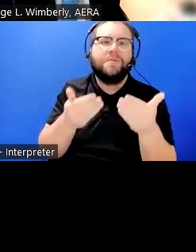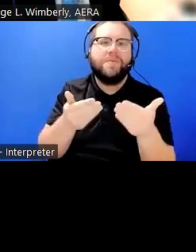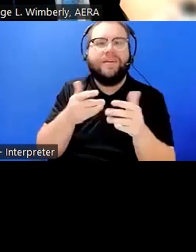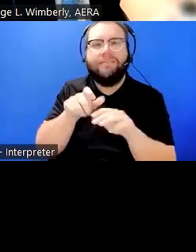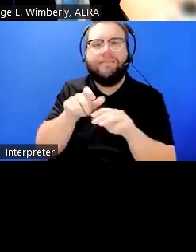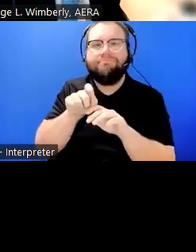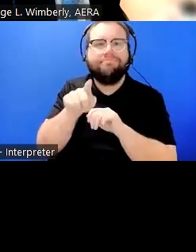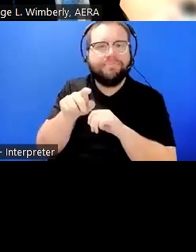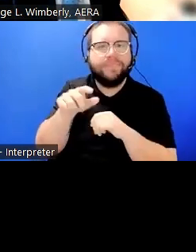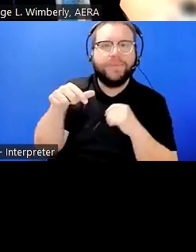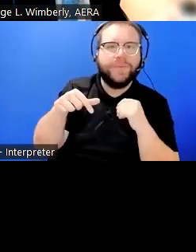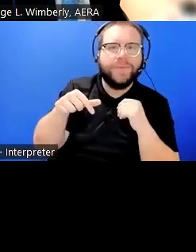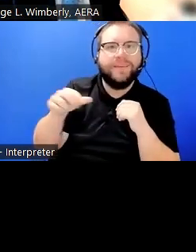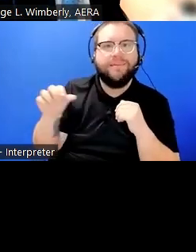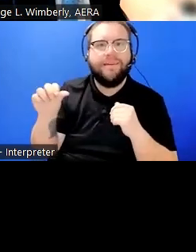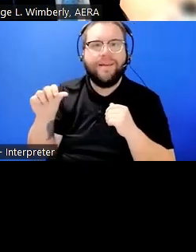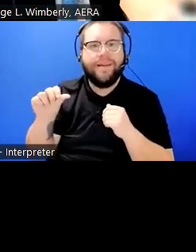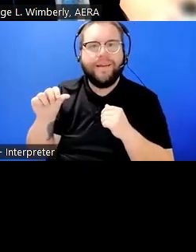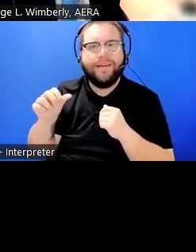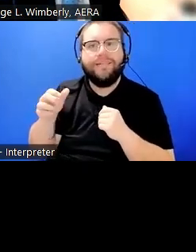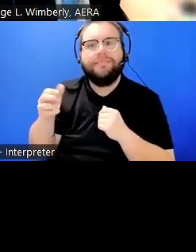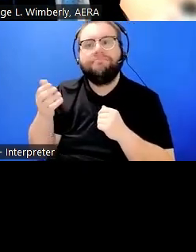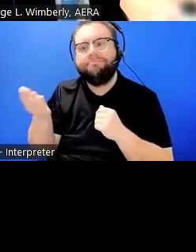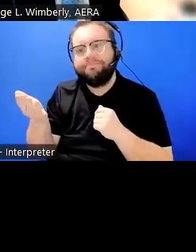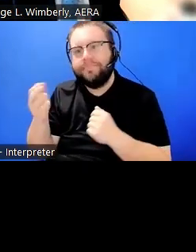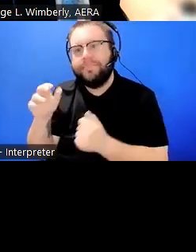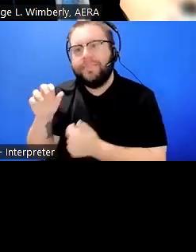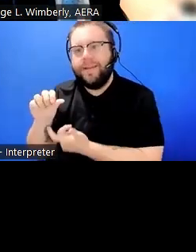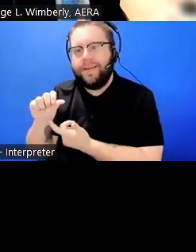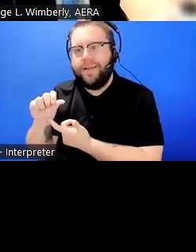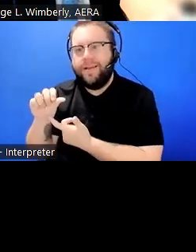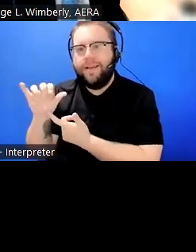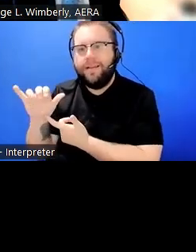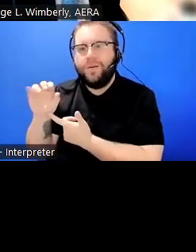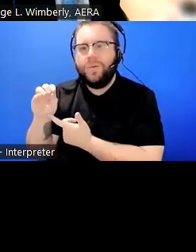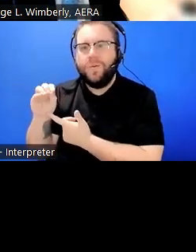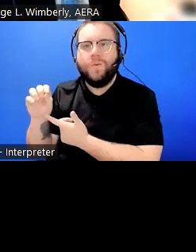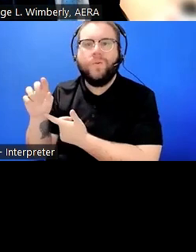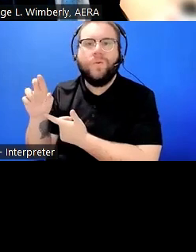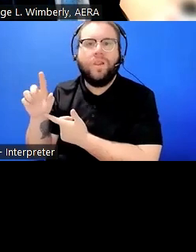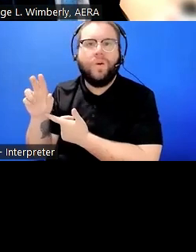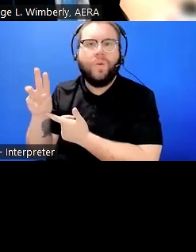and Io will be there in the background and she will respond to those questions.